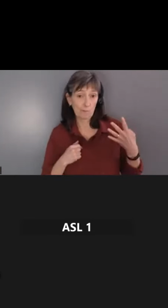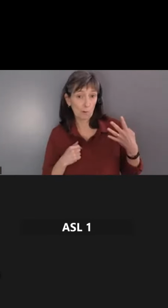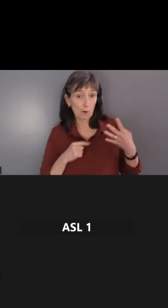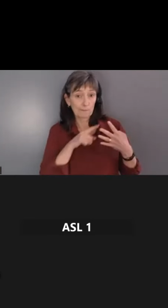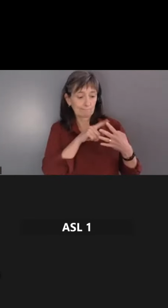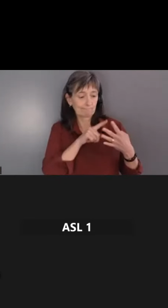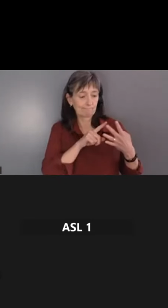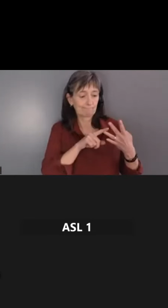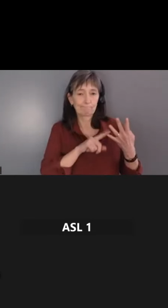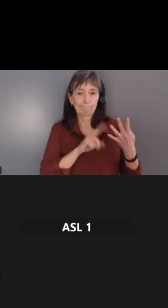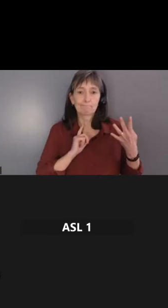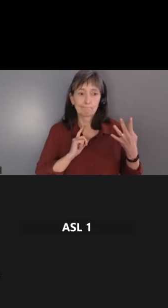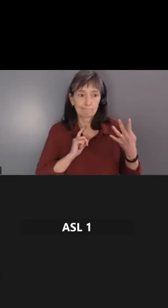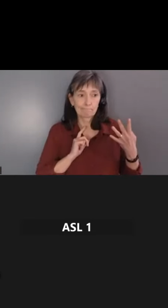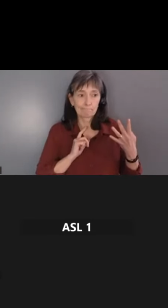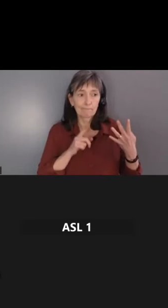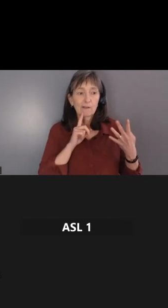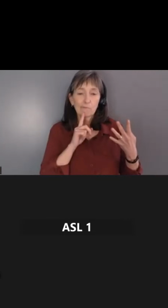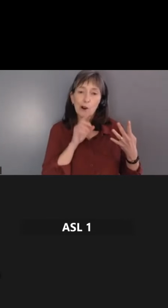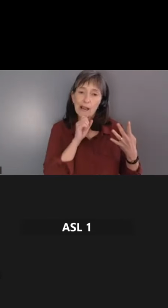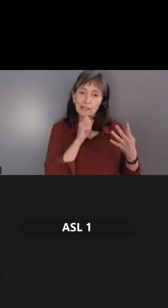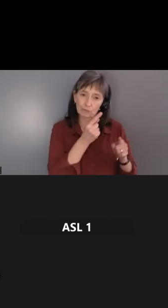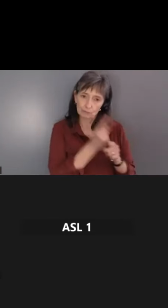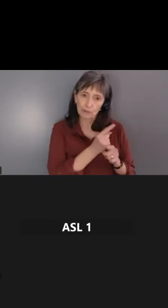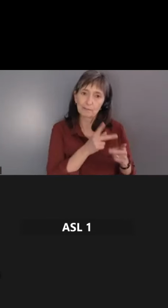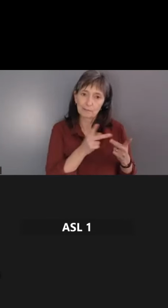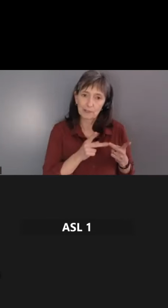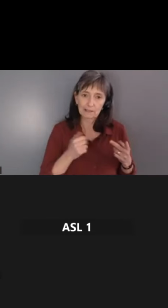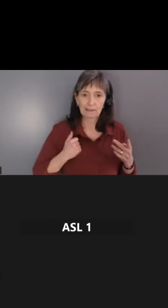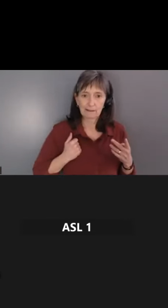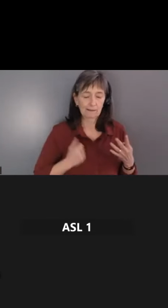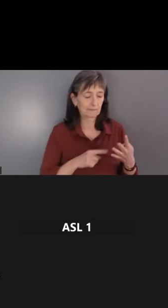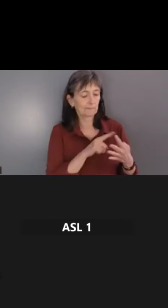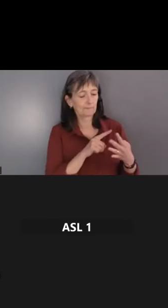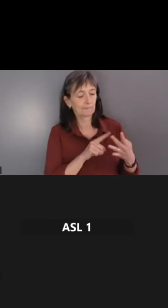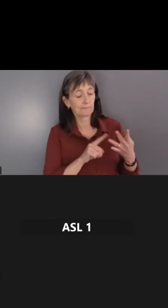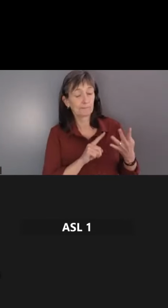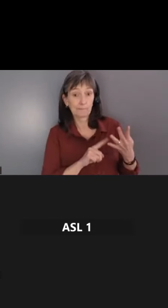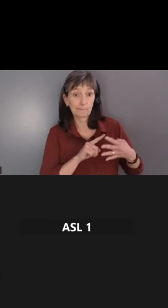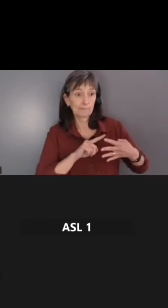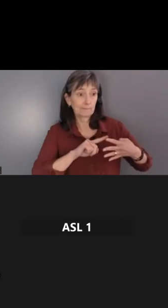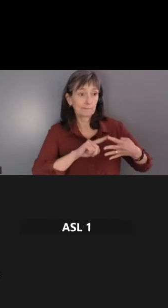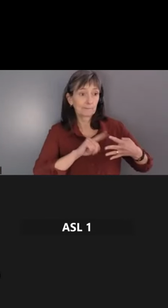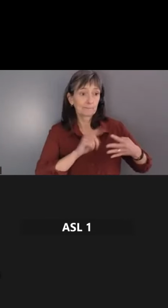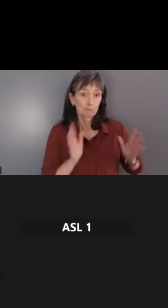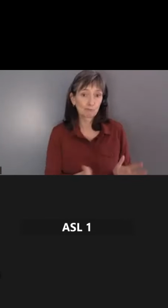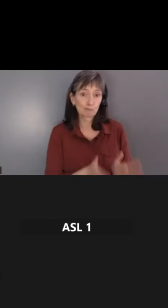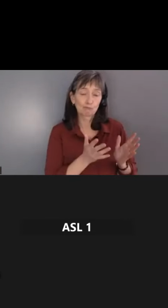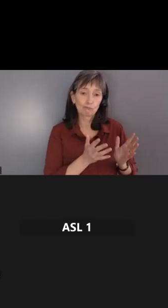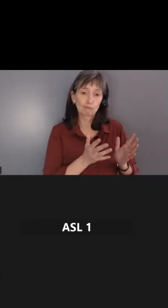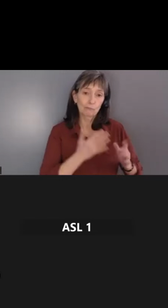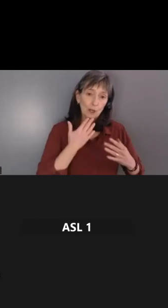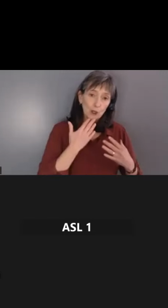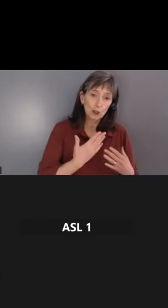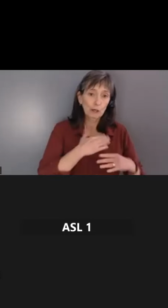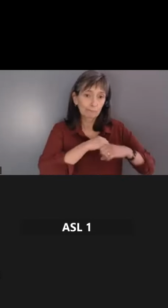pillars fundamental to enabling aging in the right place in Canada, with these 4 pillars being promoting preventative health and better chronic